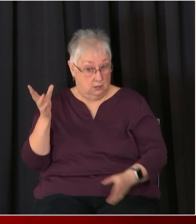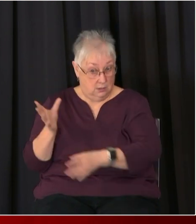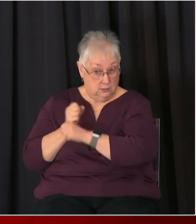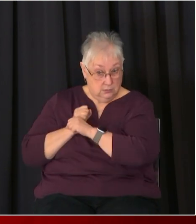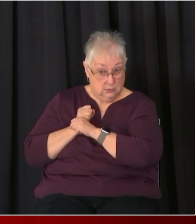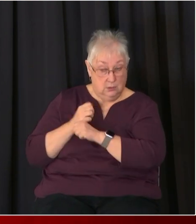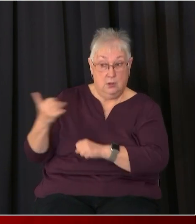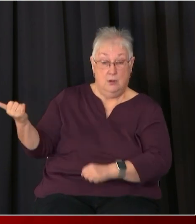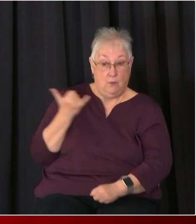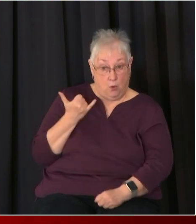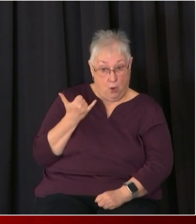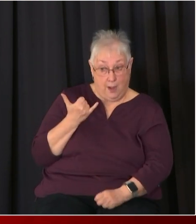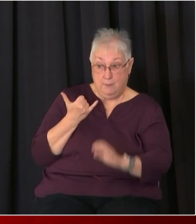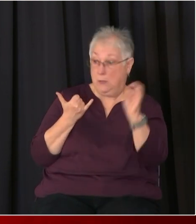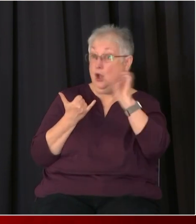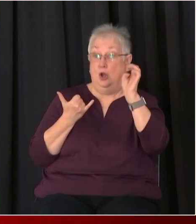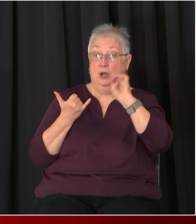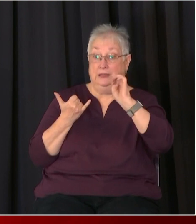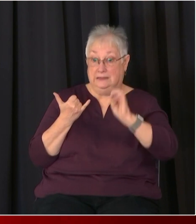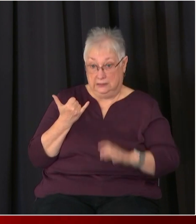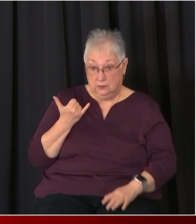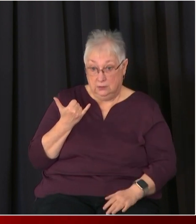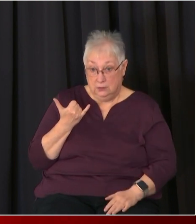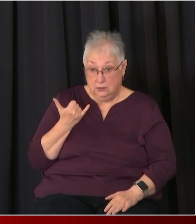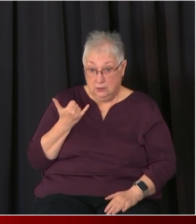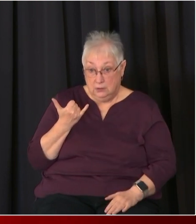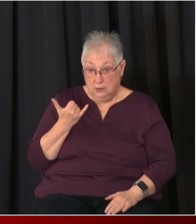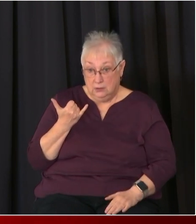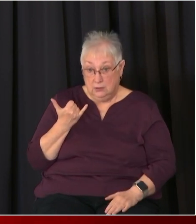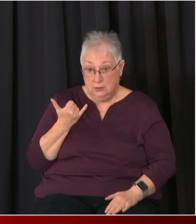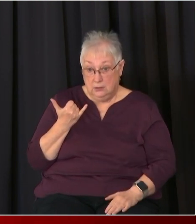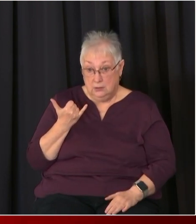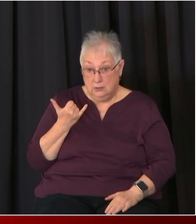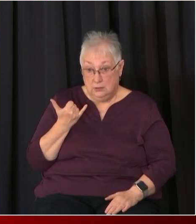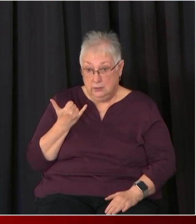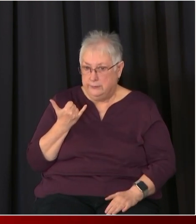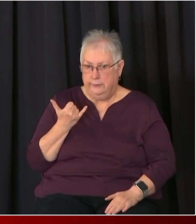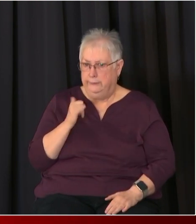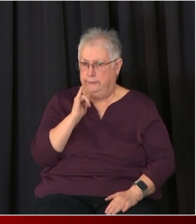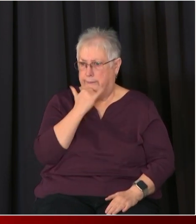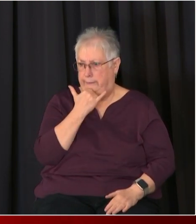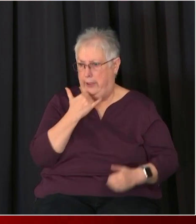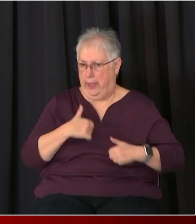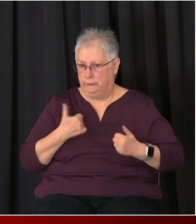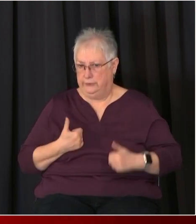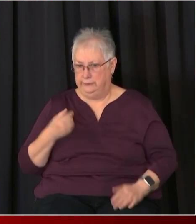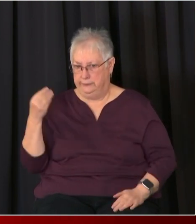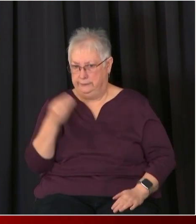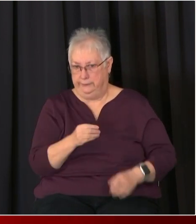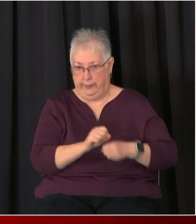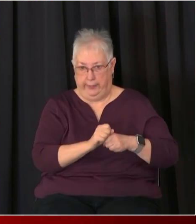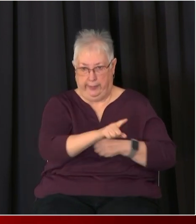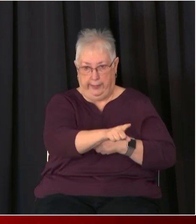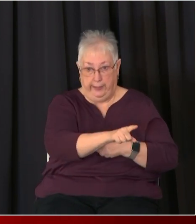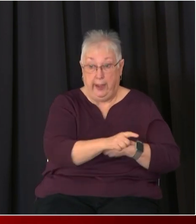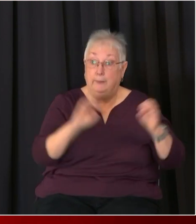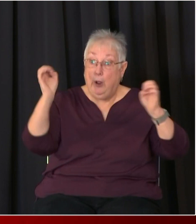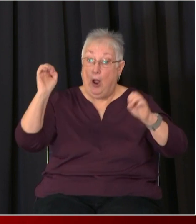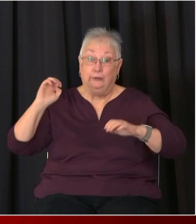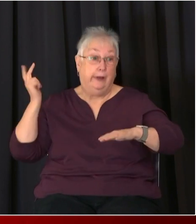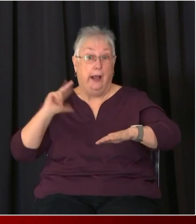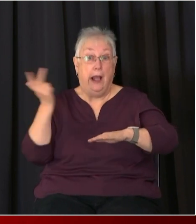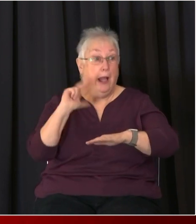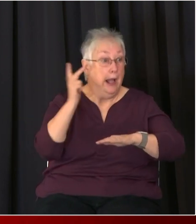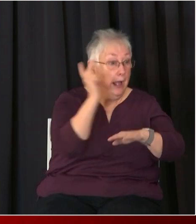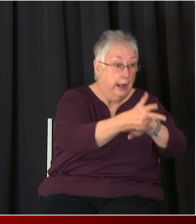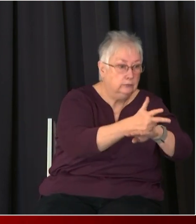That event ended in the death of a 59-year-old mother in the district. I know you've been asked about these issues multiple times, especially by one of my